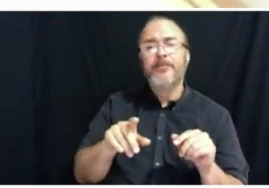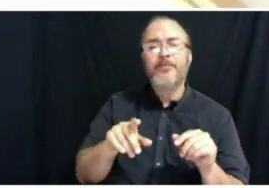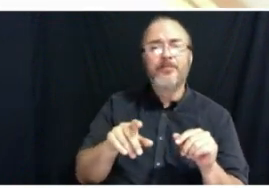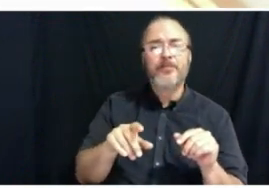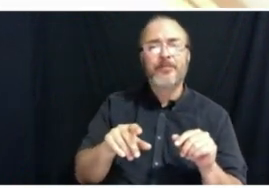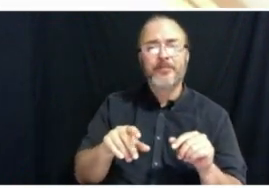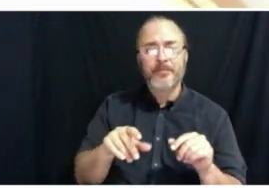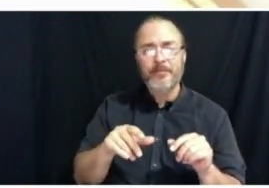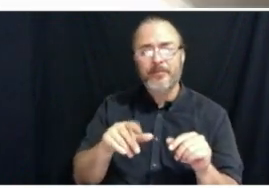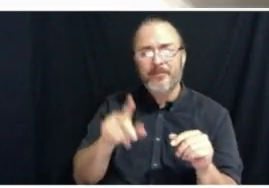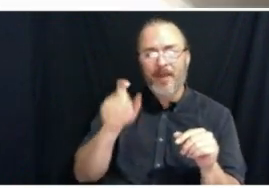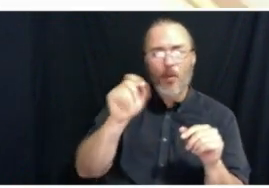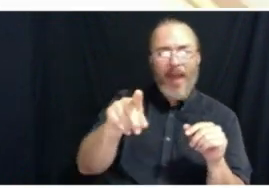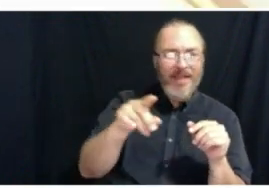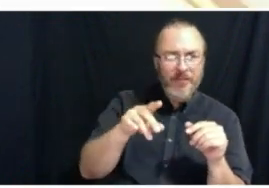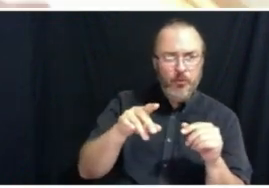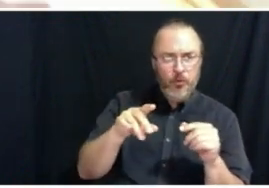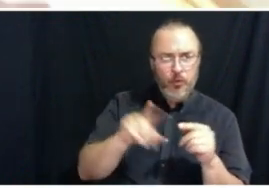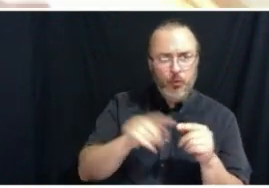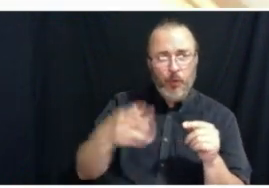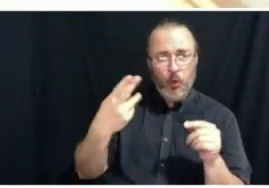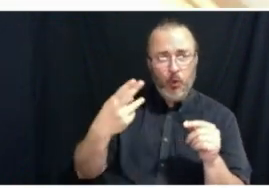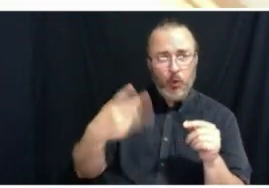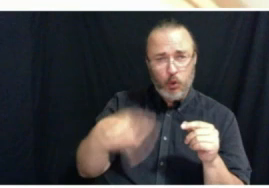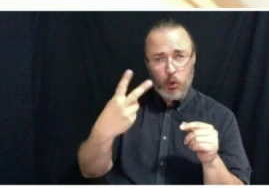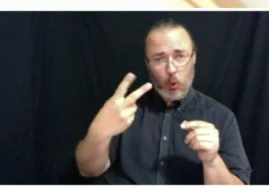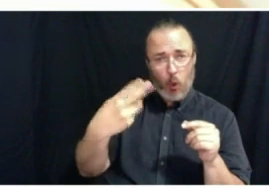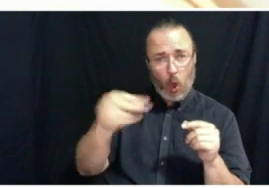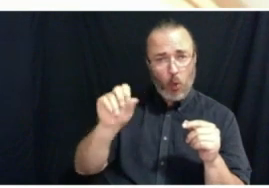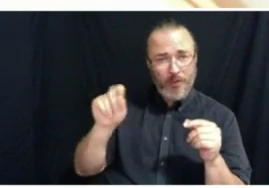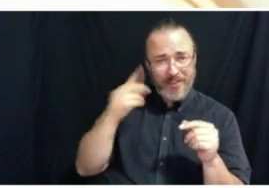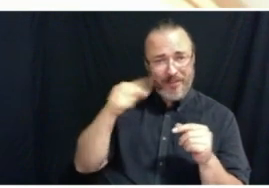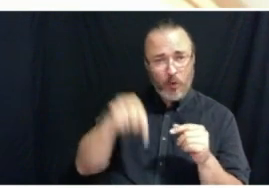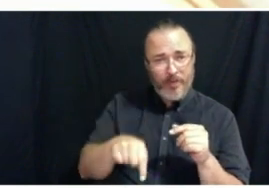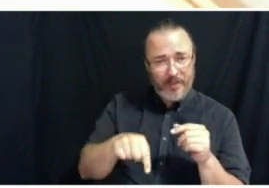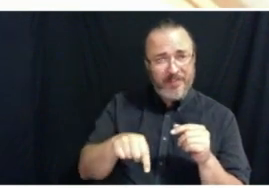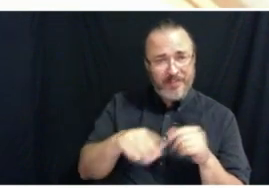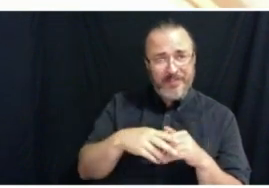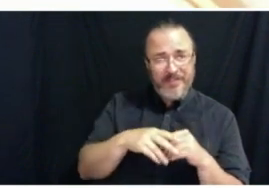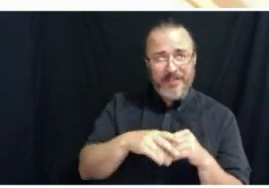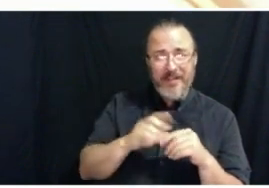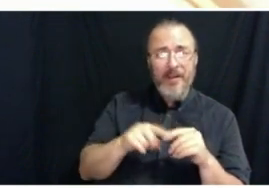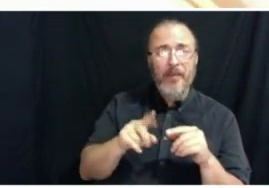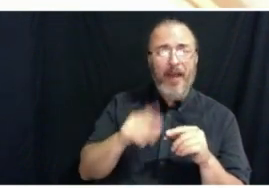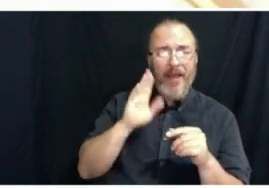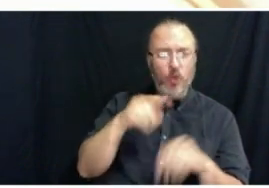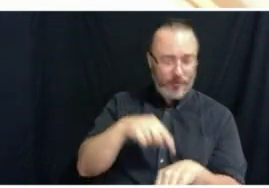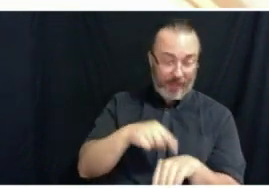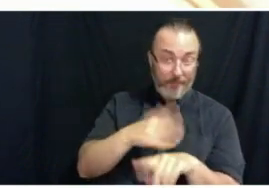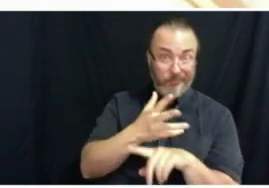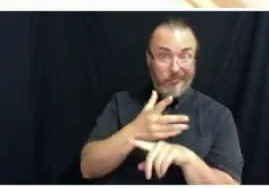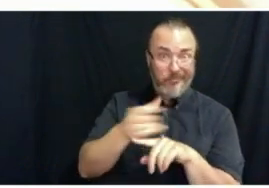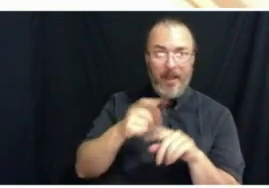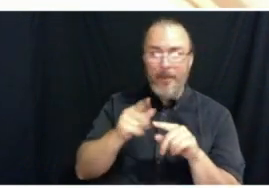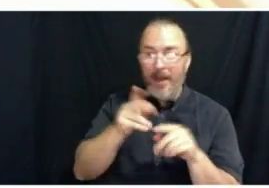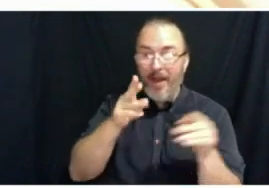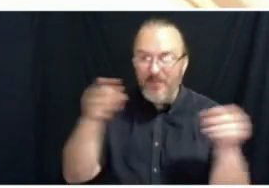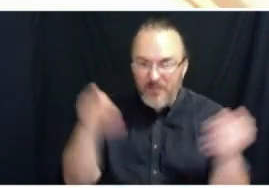representatives of the two hosts of this webinar. Since we're running low on time, I will ask them to be focused in their